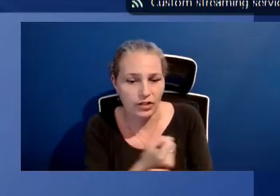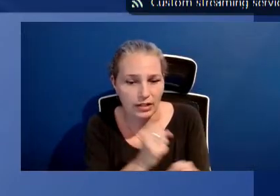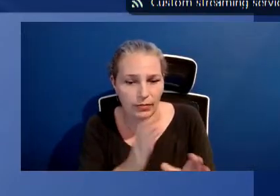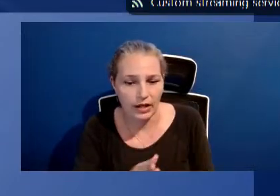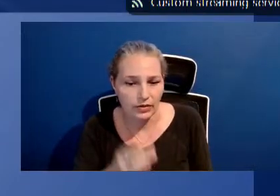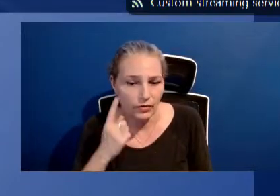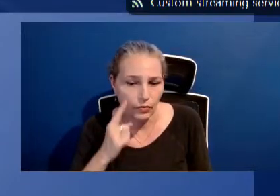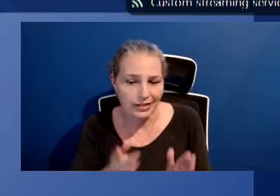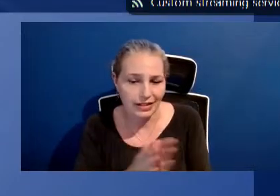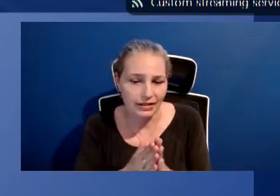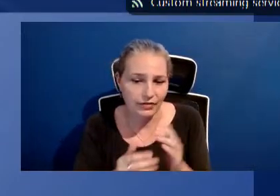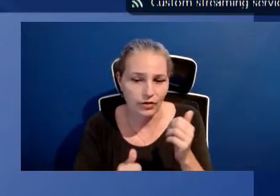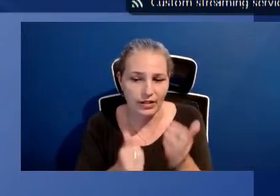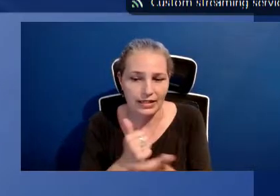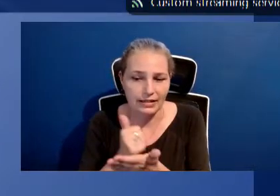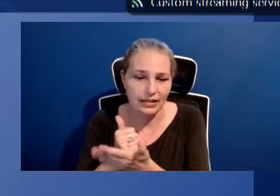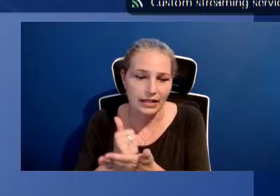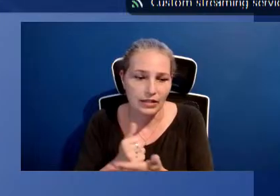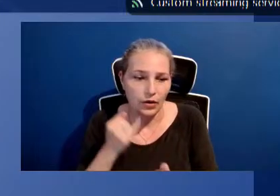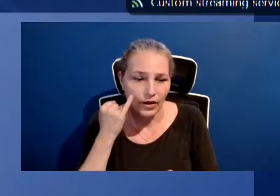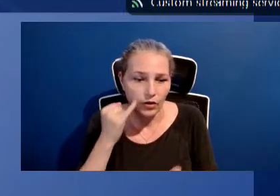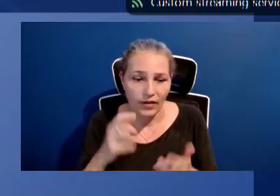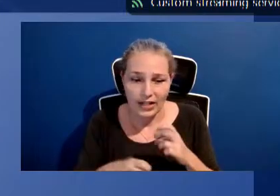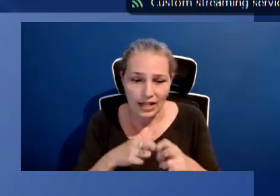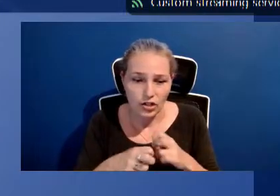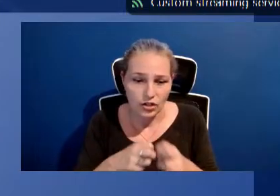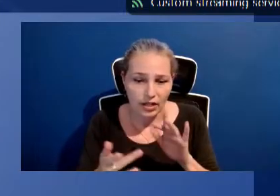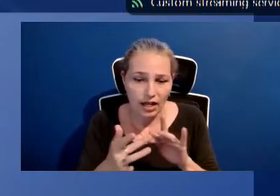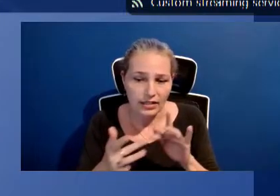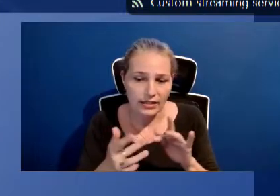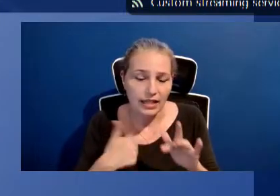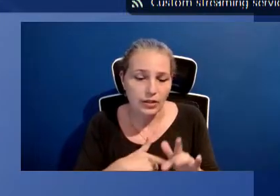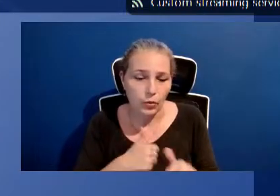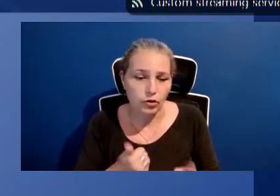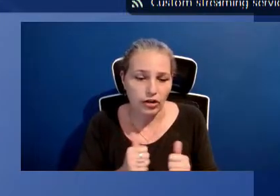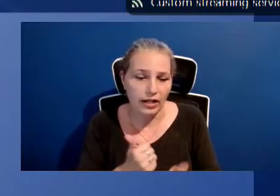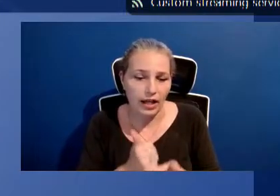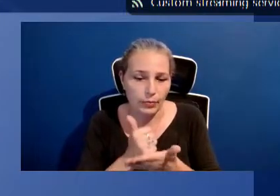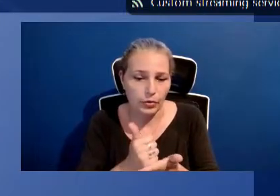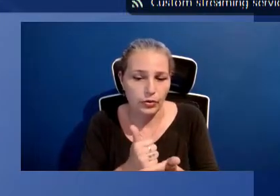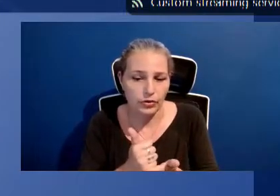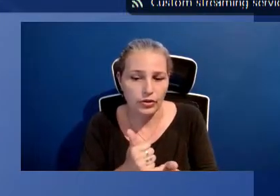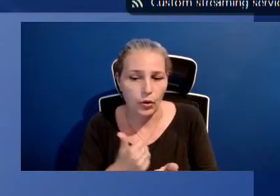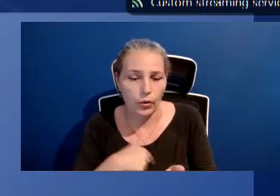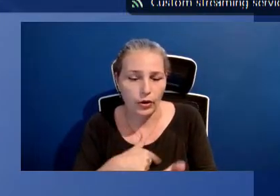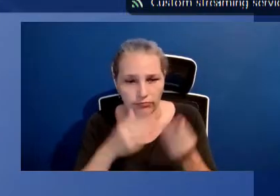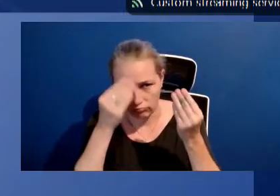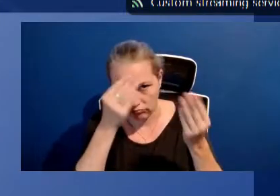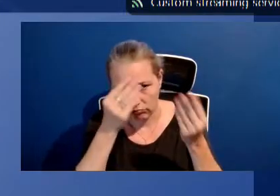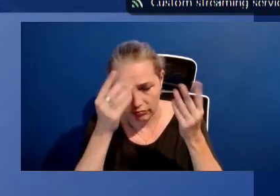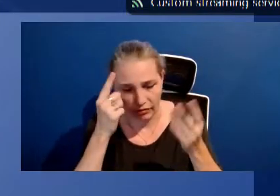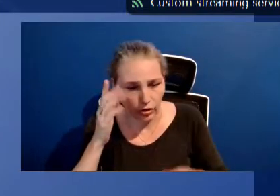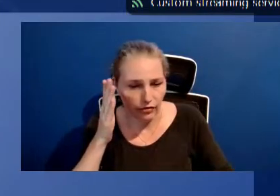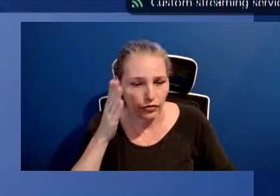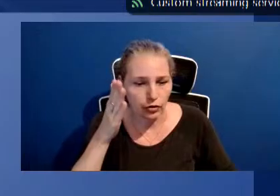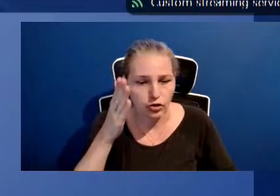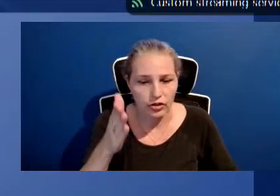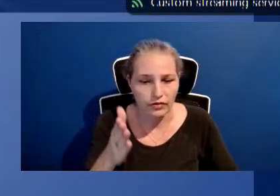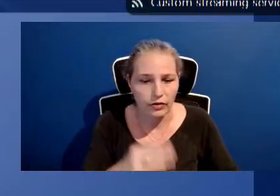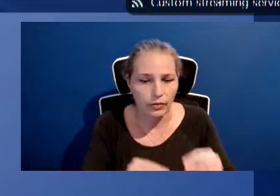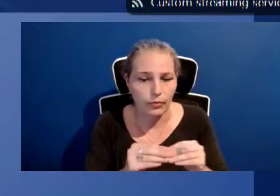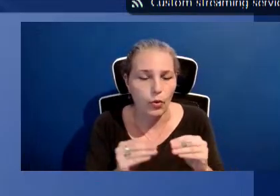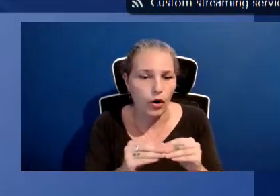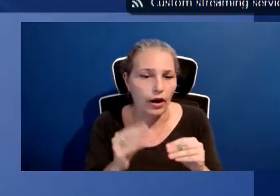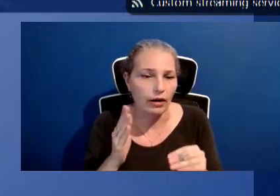out. But that's all the updates I have for you today. I'll be sure to make you guys keep you guys informed in the future as well for any updates. But for